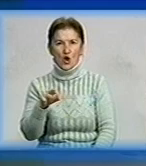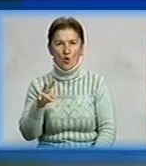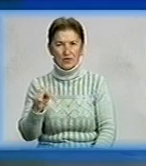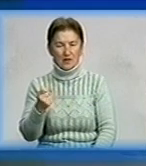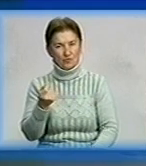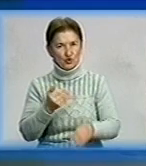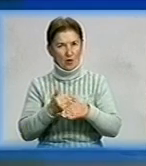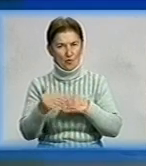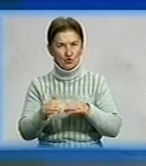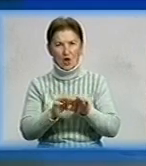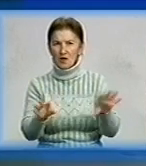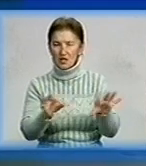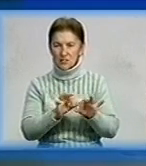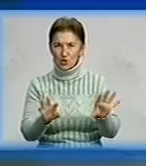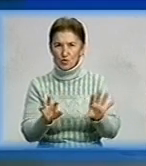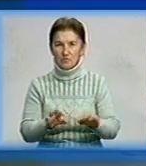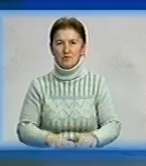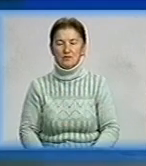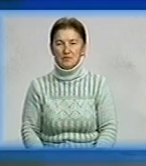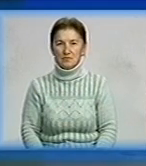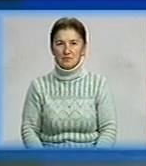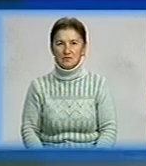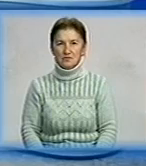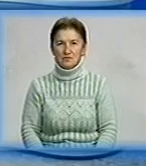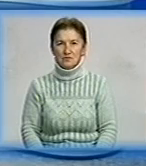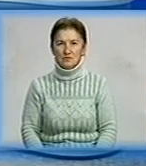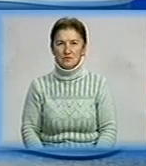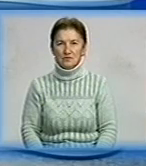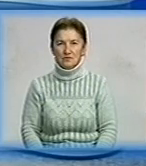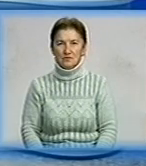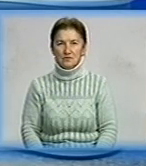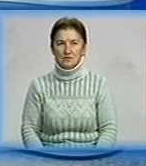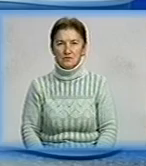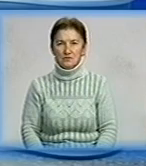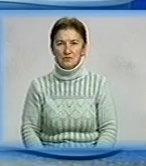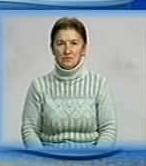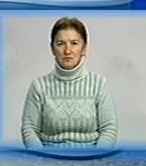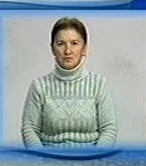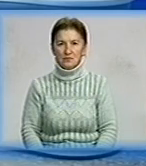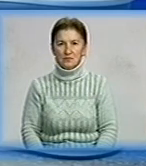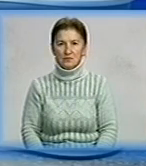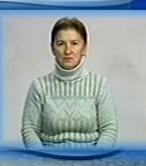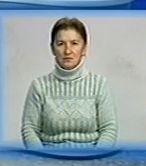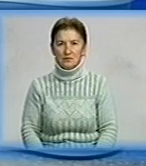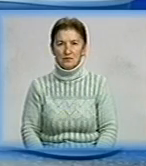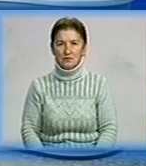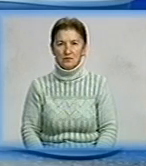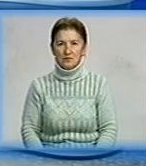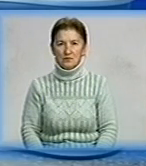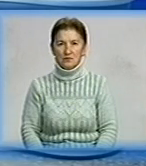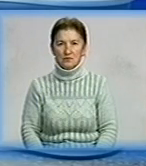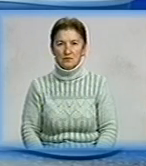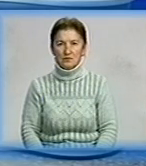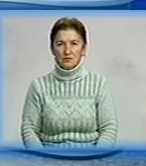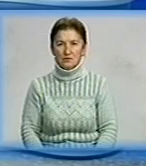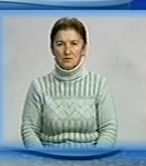about Ukraine, I'm sorry, but I don't know that well. So from my first experience, and we can also talk